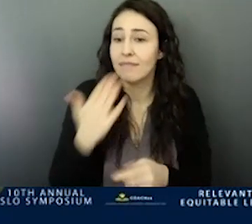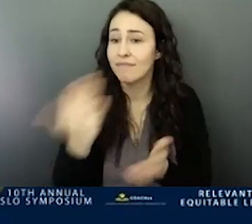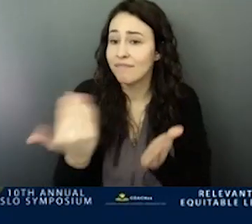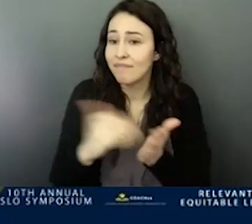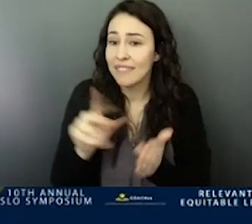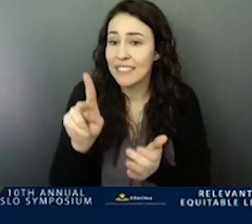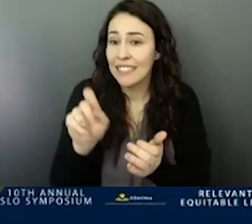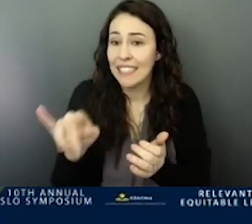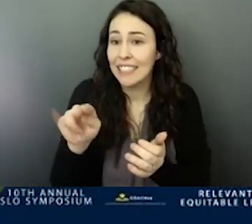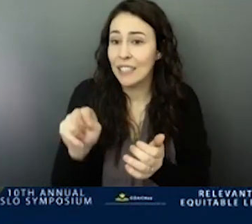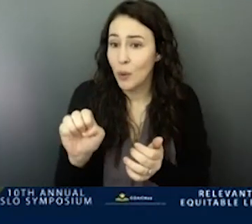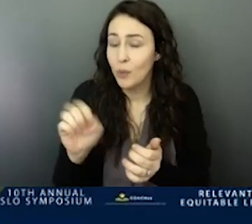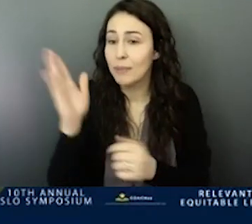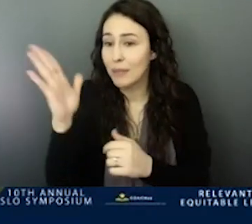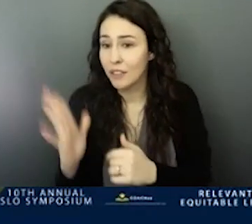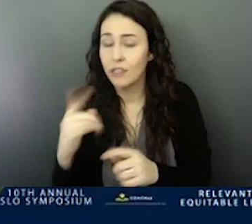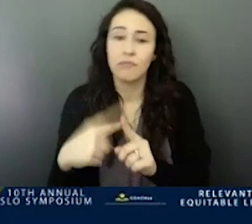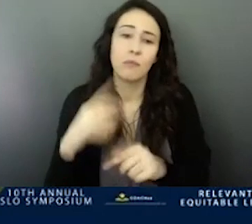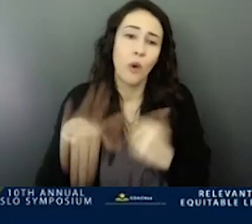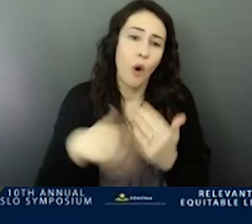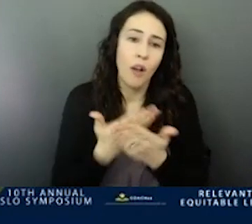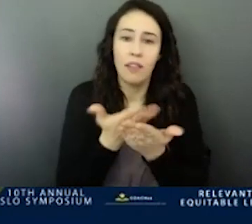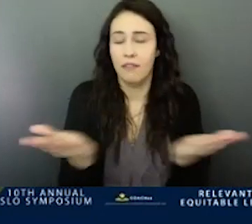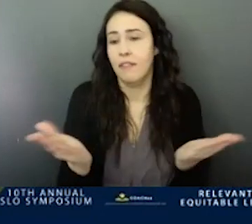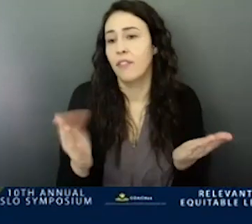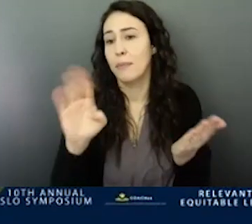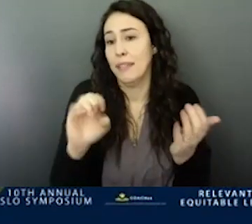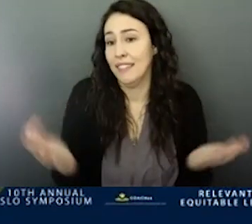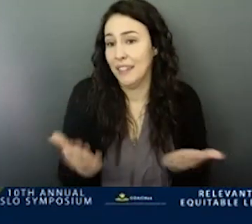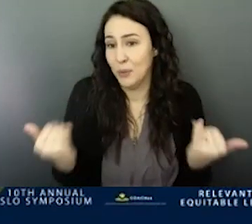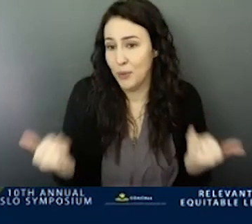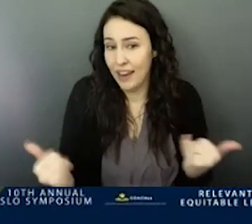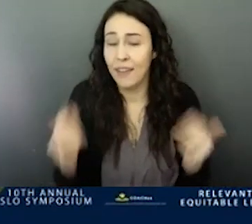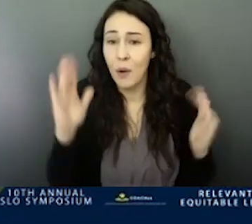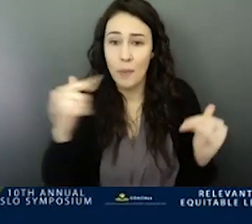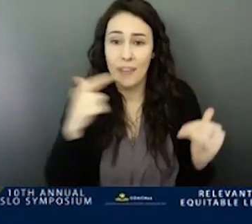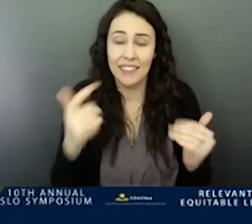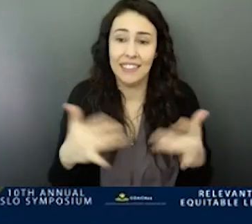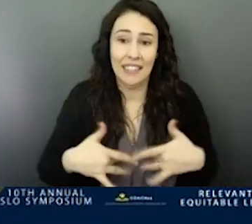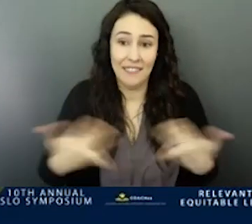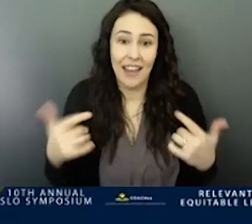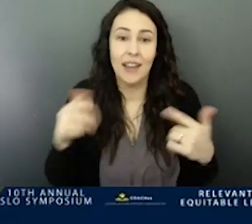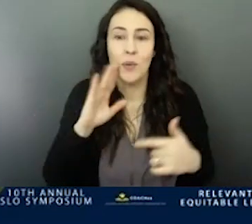and to all of you for being here today. And I hope that the event proves to be of value to you. Thank you.